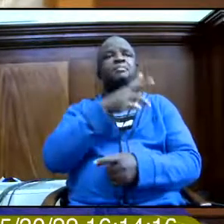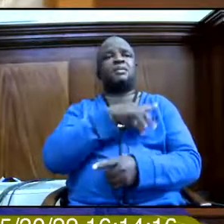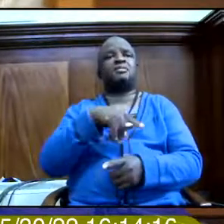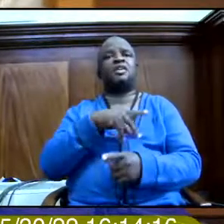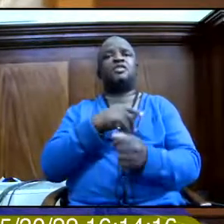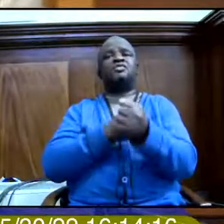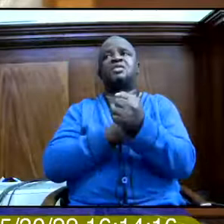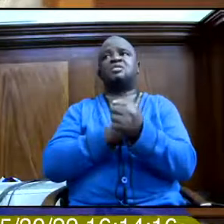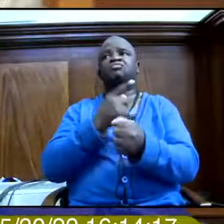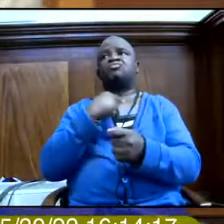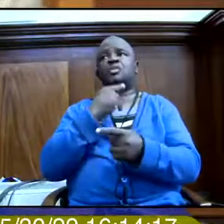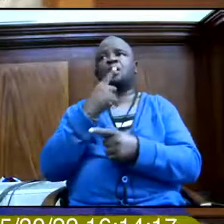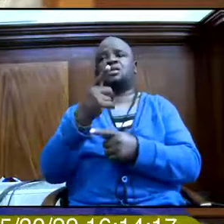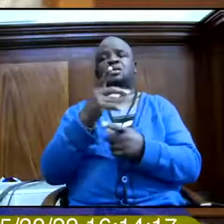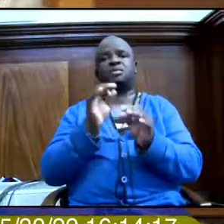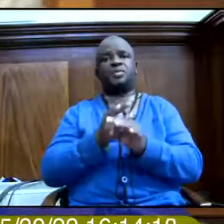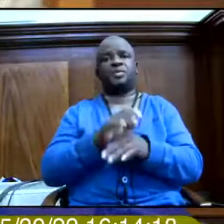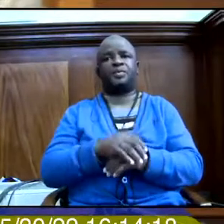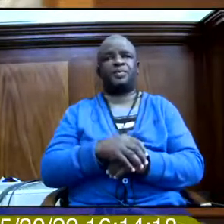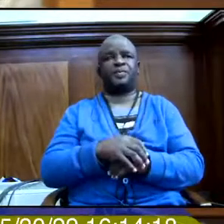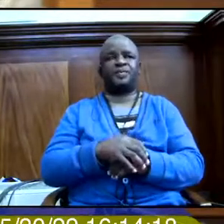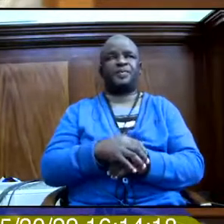telling penrose